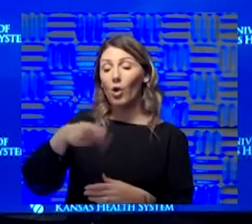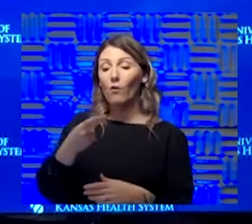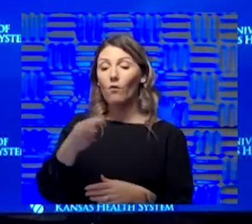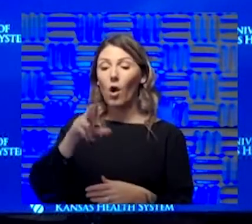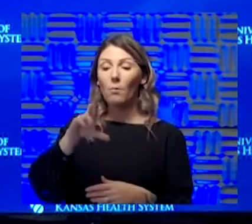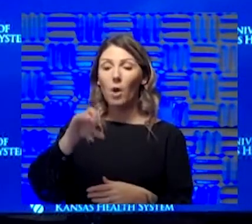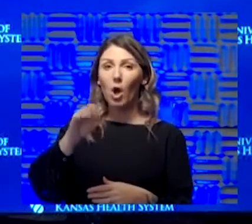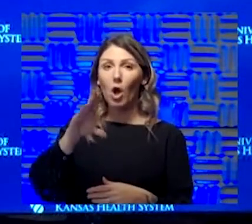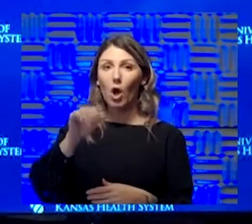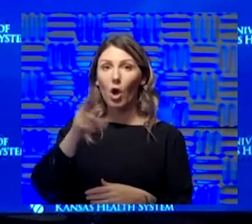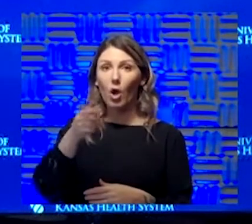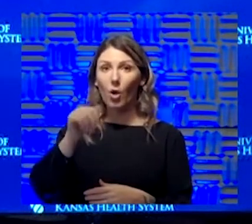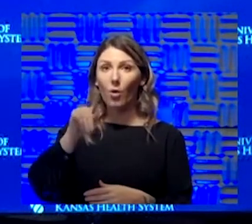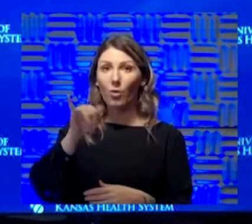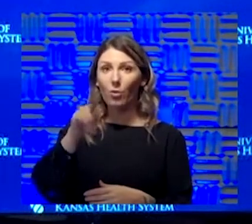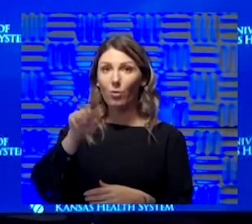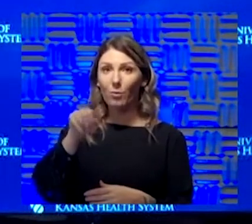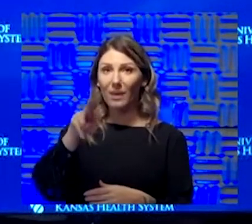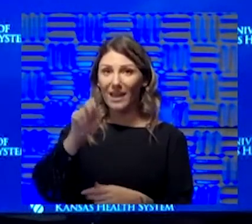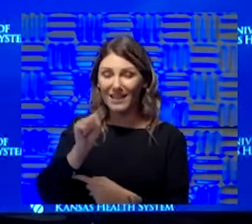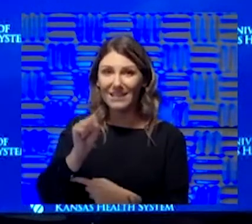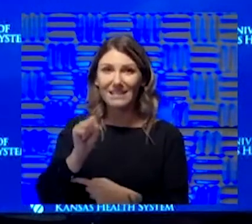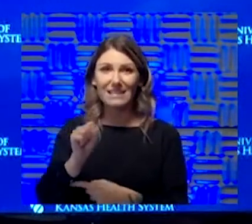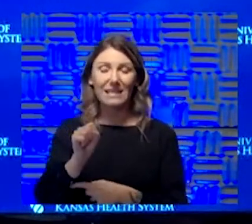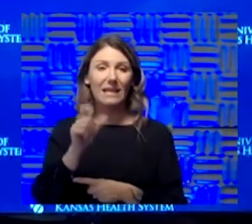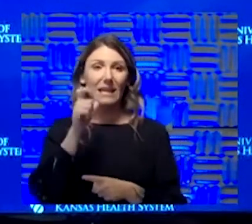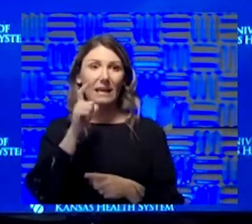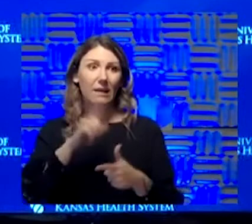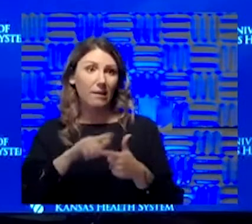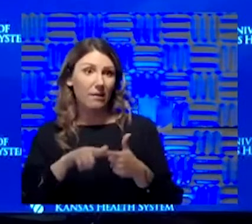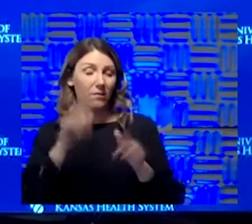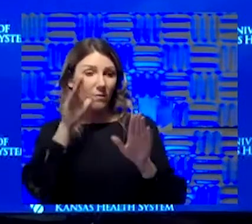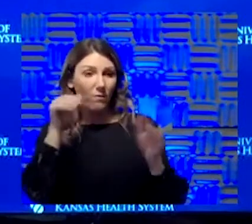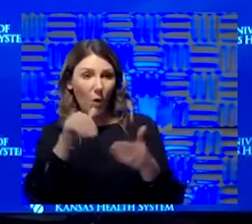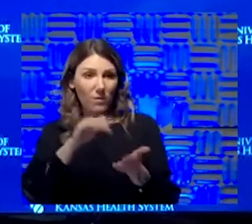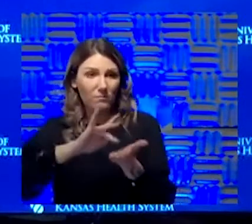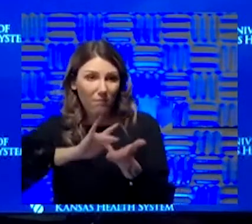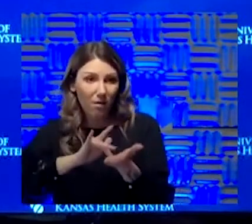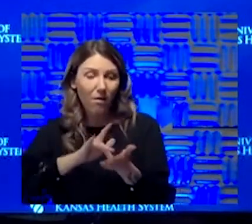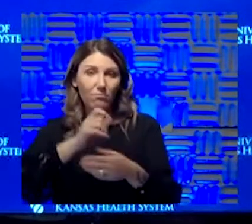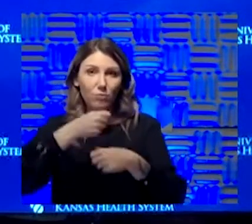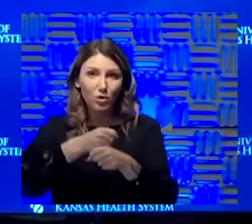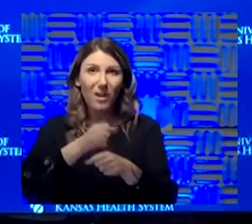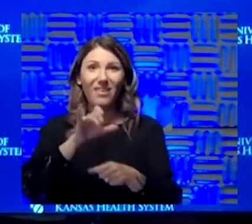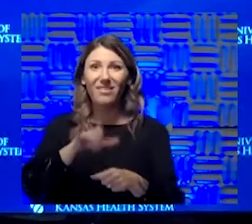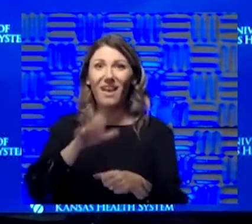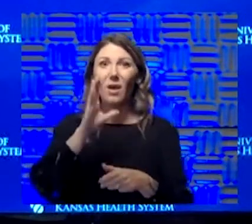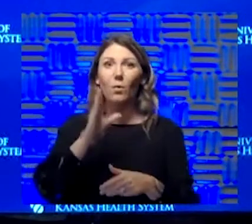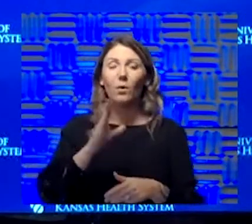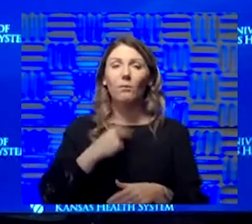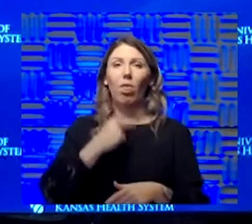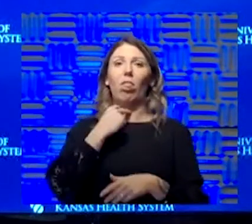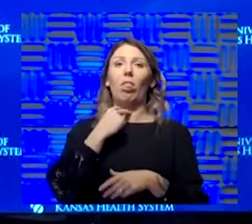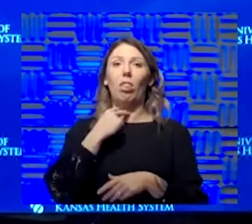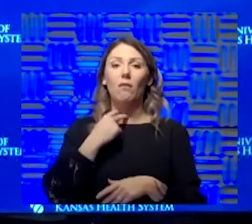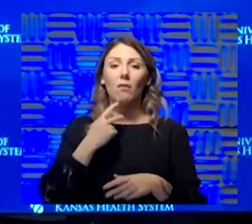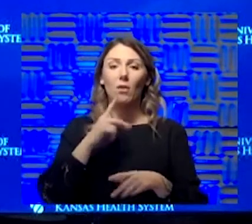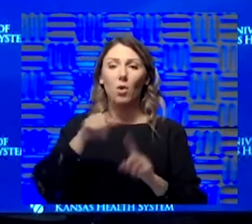pharmacotherapeutics. That's a big word. We're going to focus on drug production, because that's going to be the thing that I think is going to snag us, even as